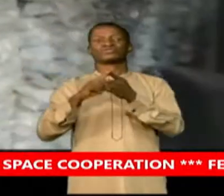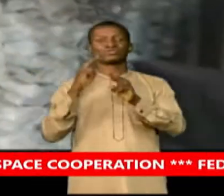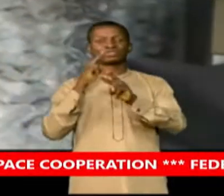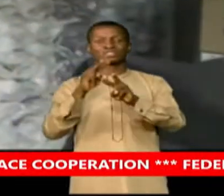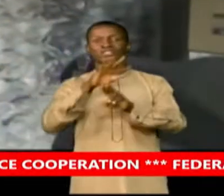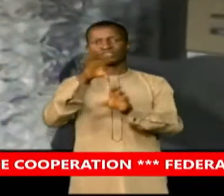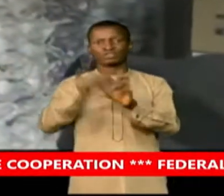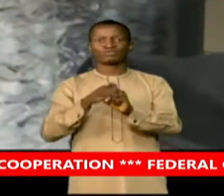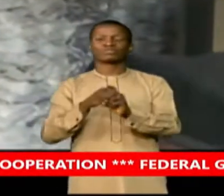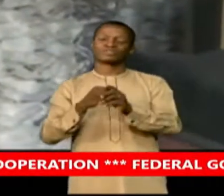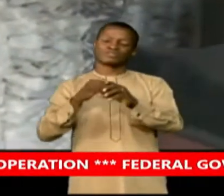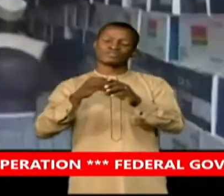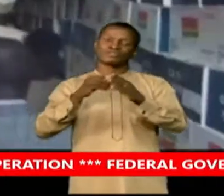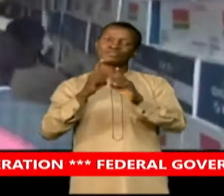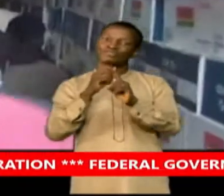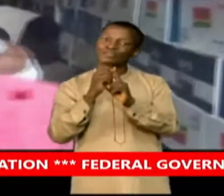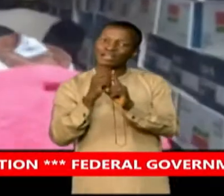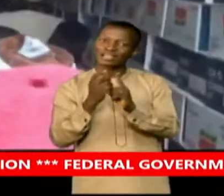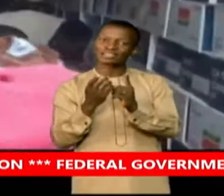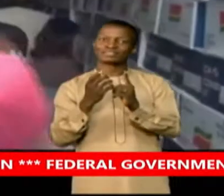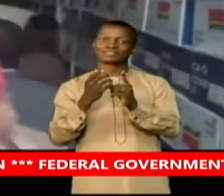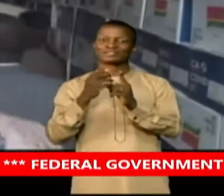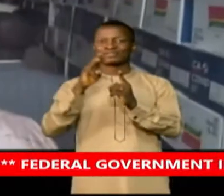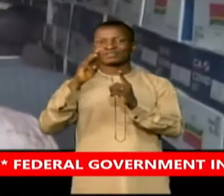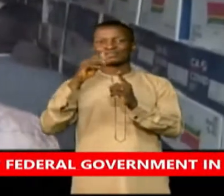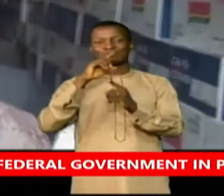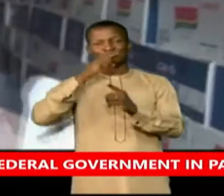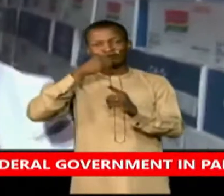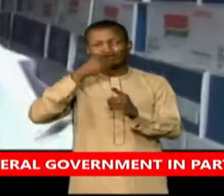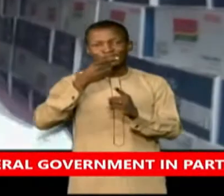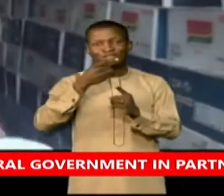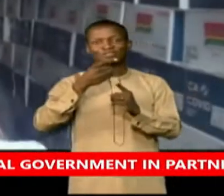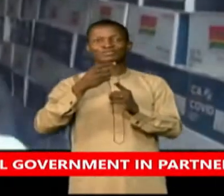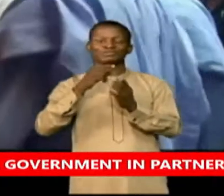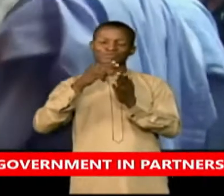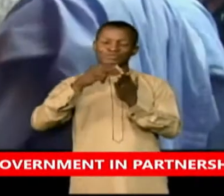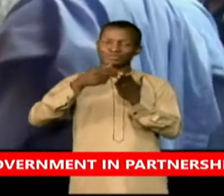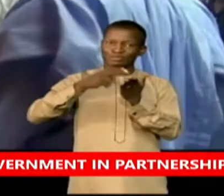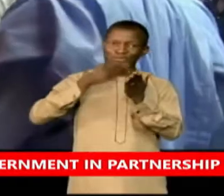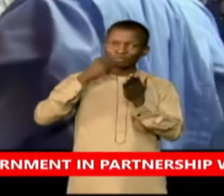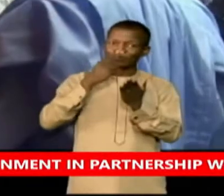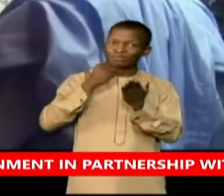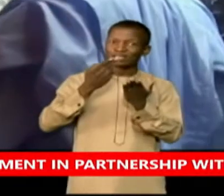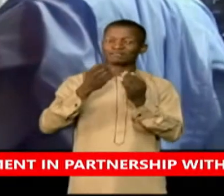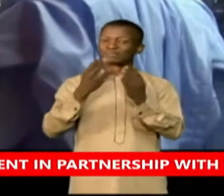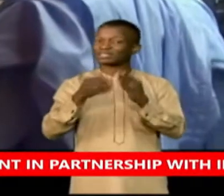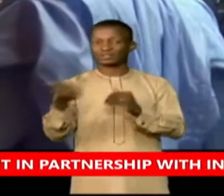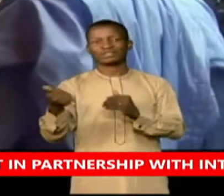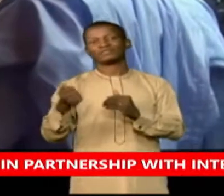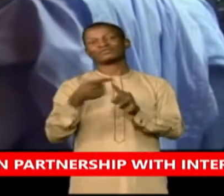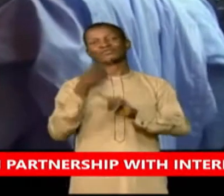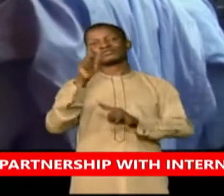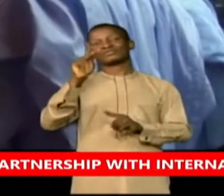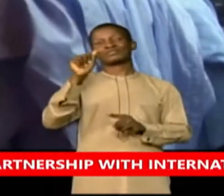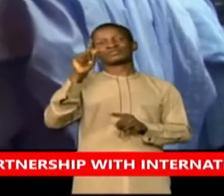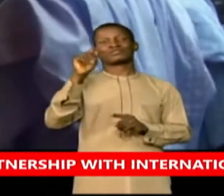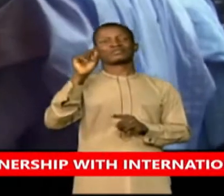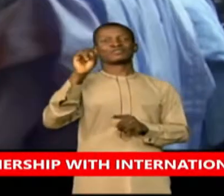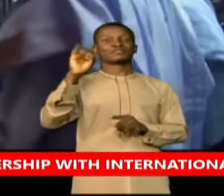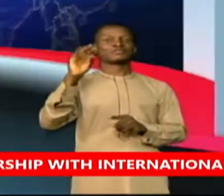include assorted rice, maize, noodles, sugar, among others. In Katsina, Awal Haliru, NTA